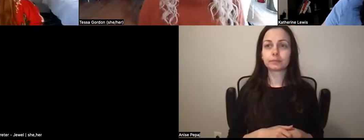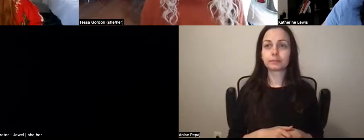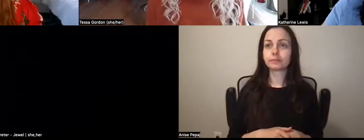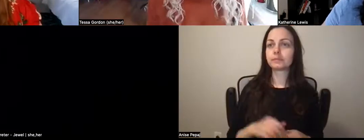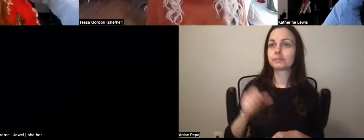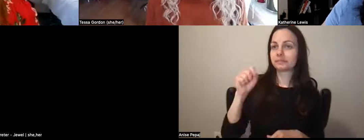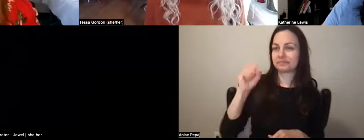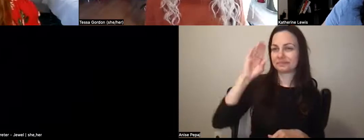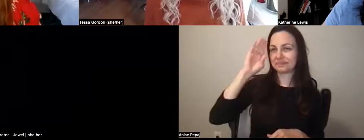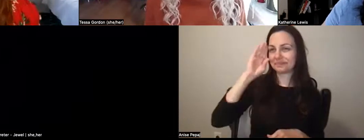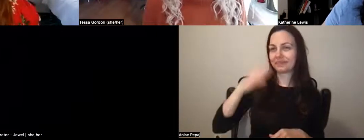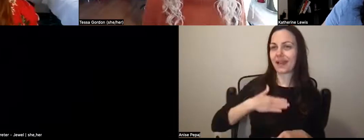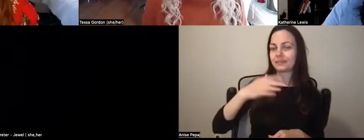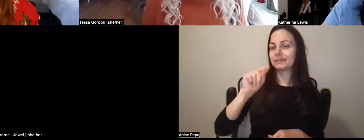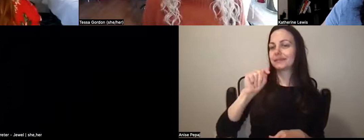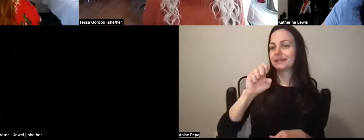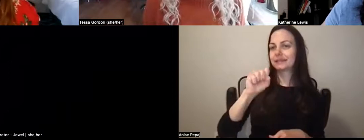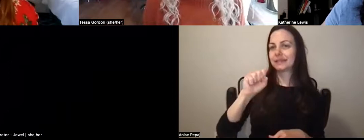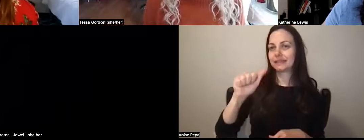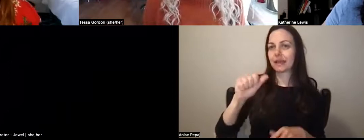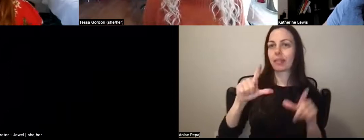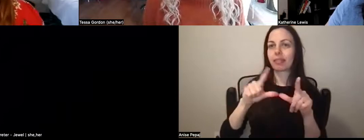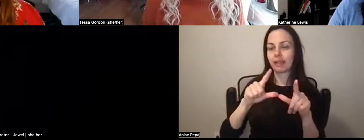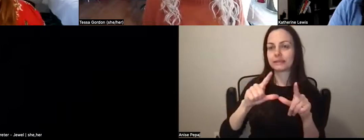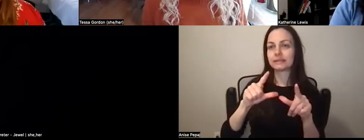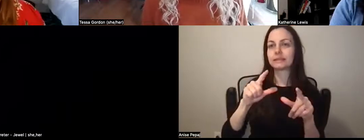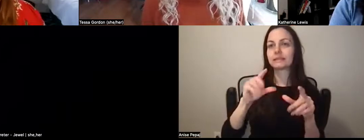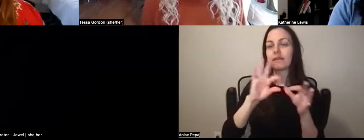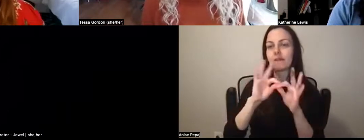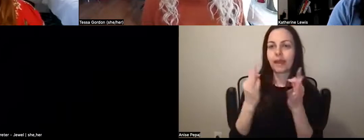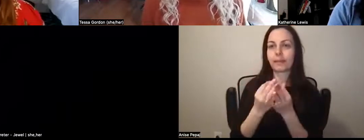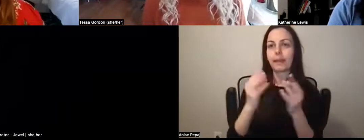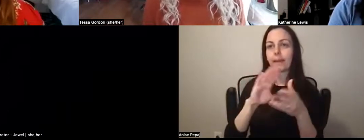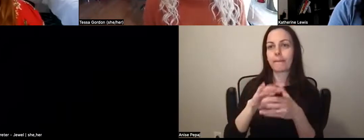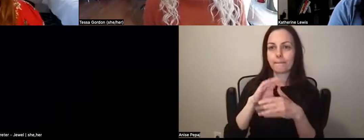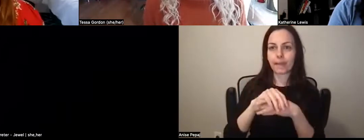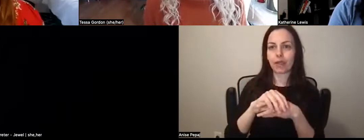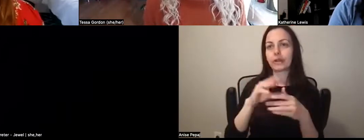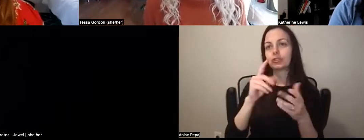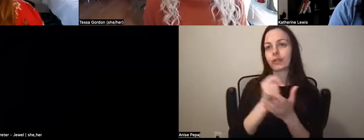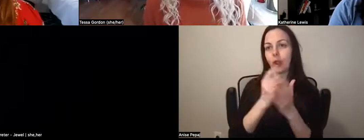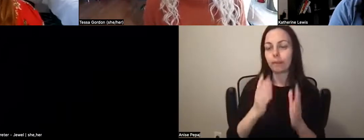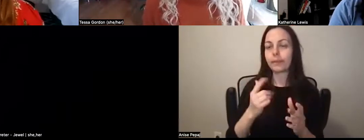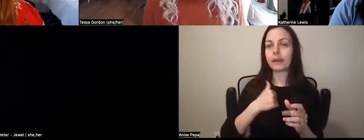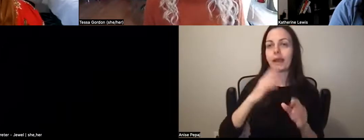Yes, hi, I'm Tessa Gordon. I'm a licensed marriage and family therapist. I specialize in eating disorders,